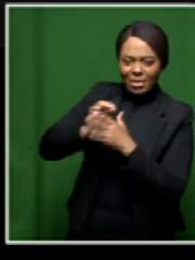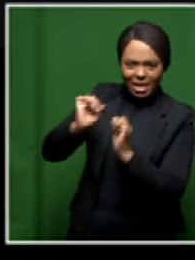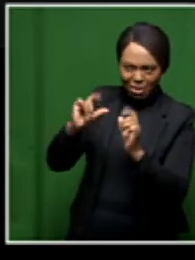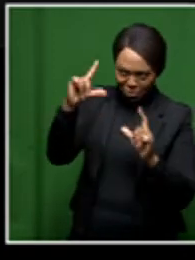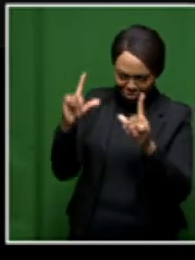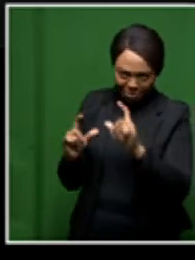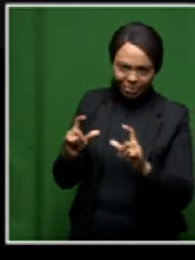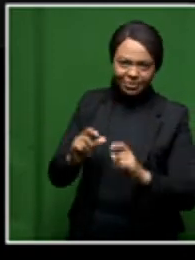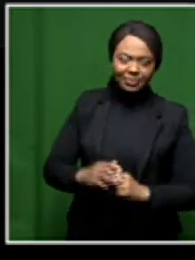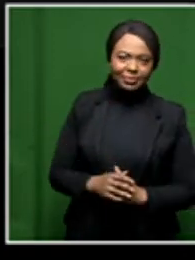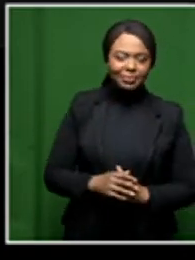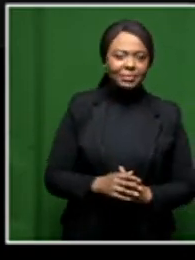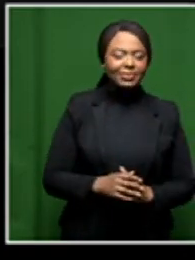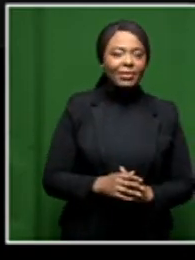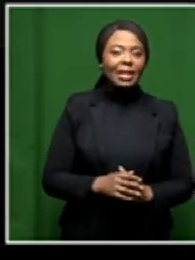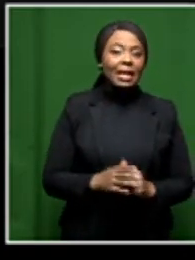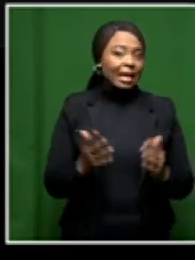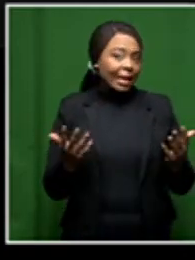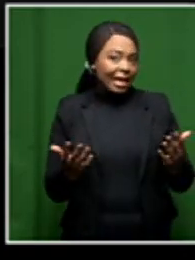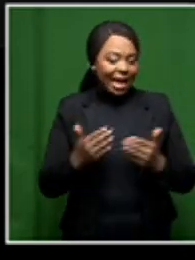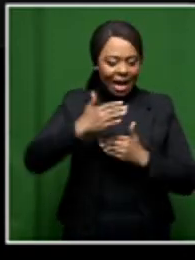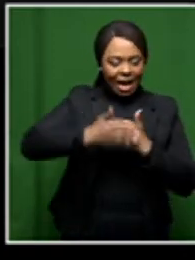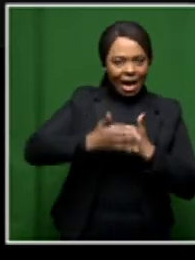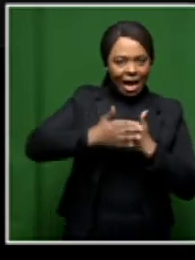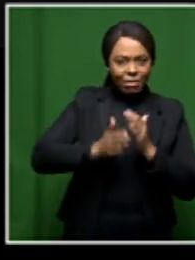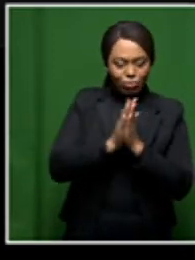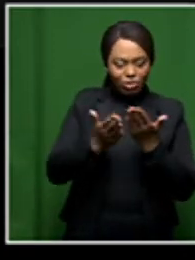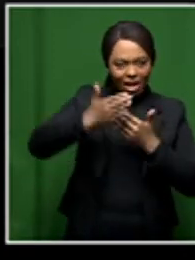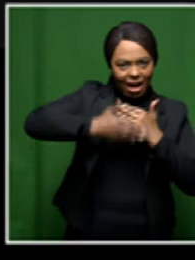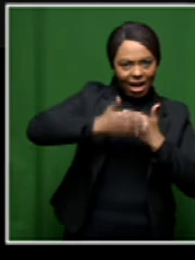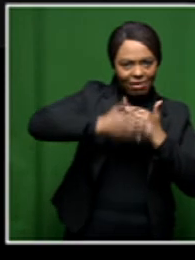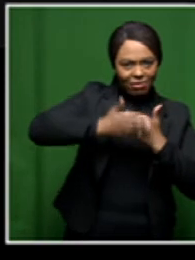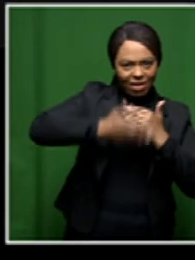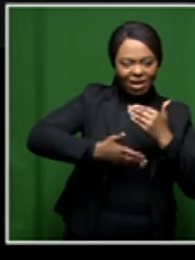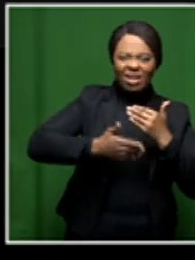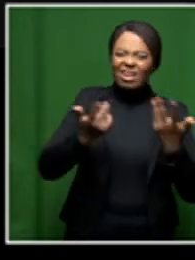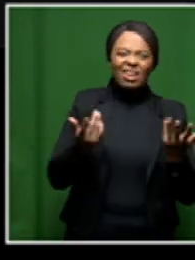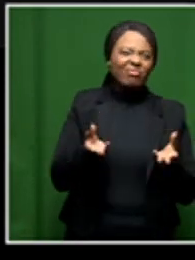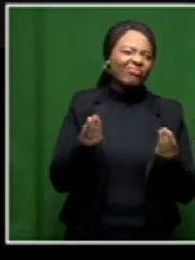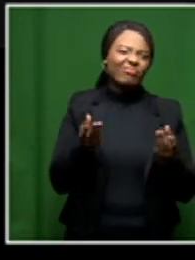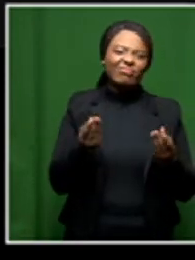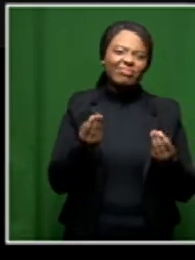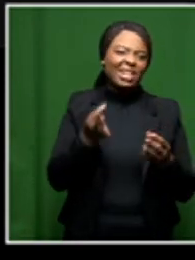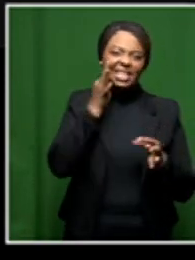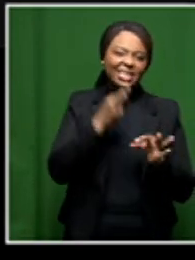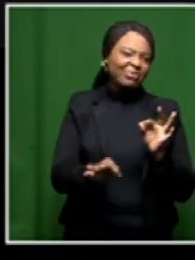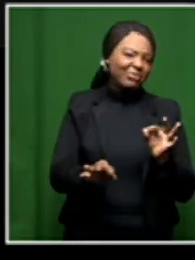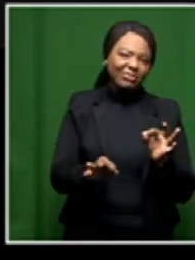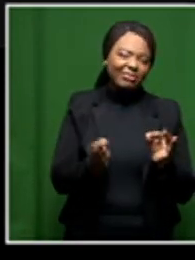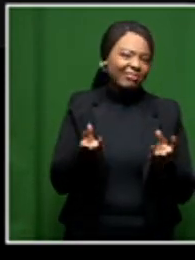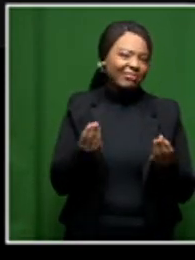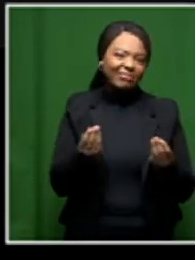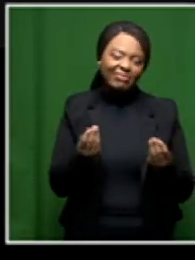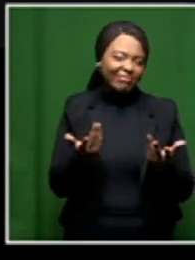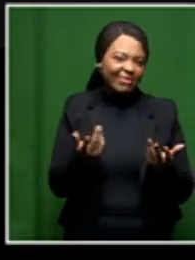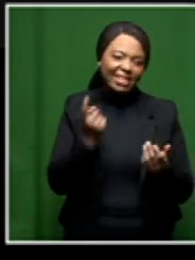photographed? Okay, so the cover was actually quite relatively easy. I like a message being